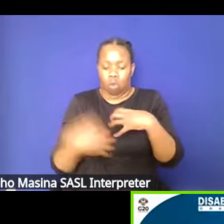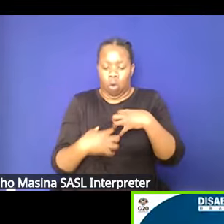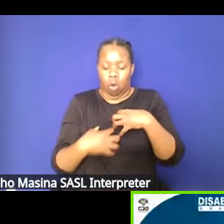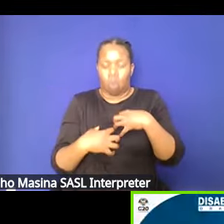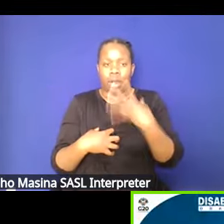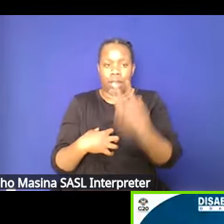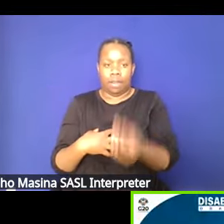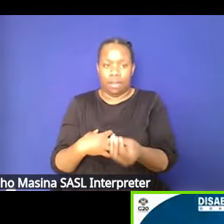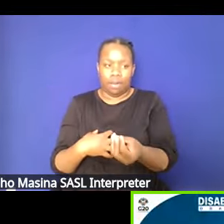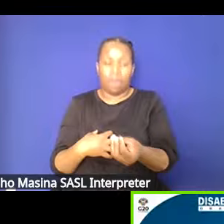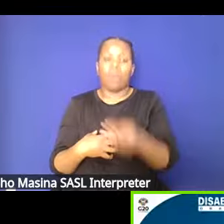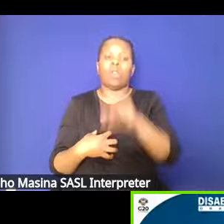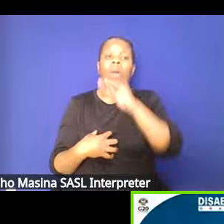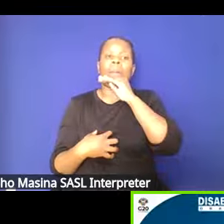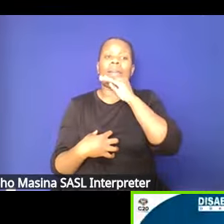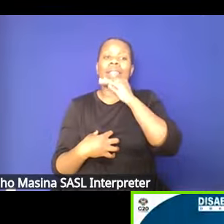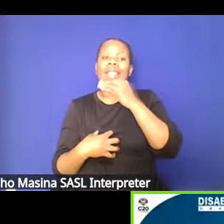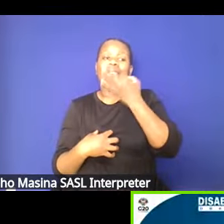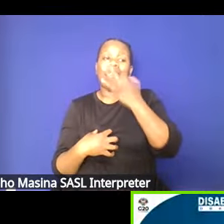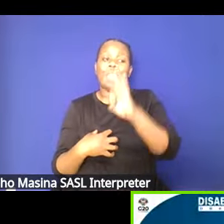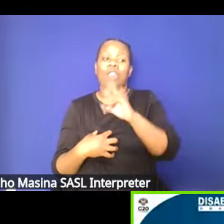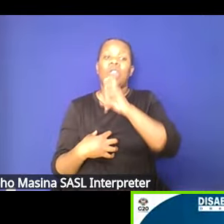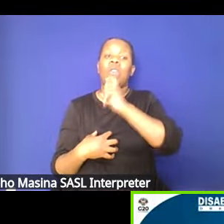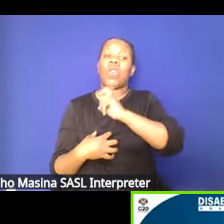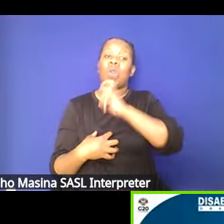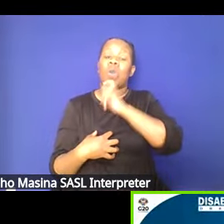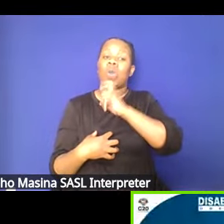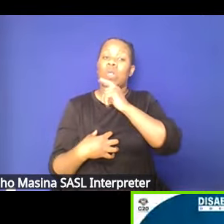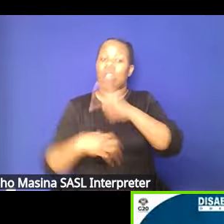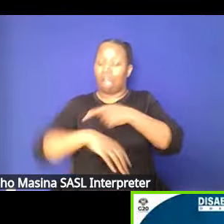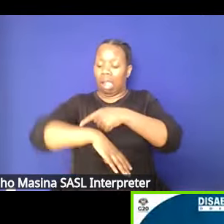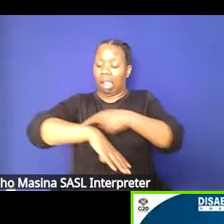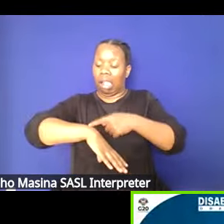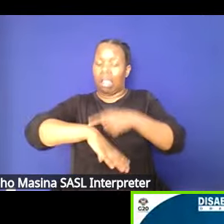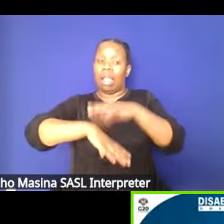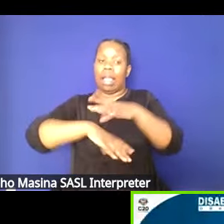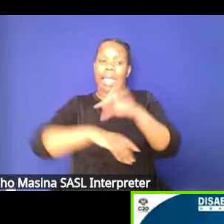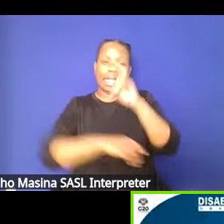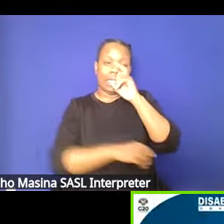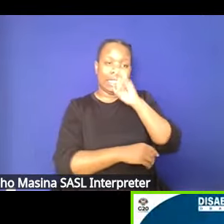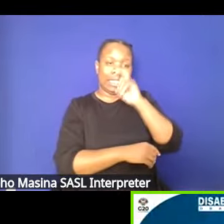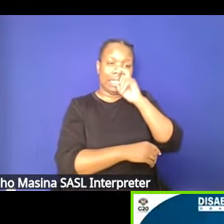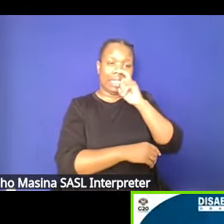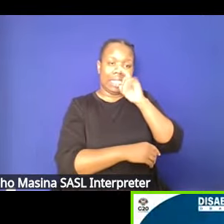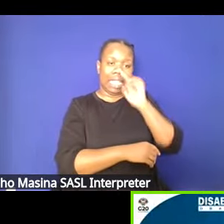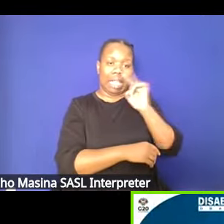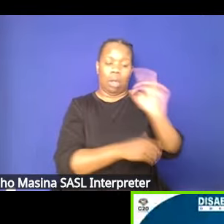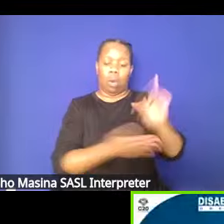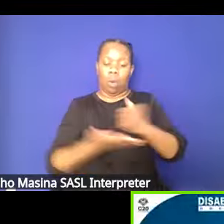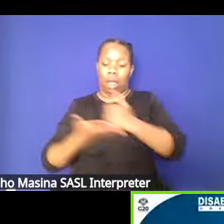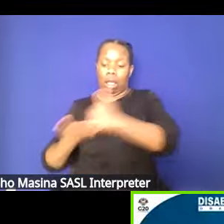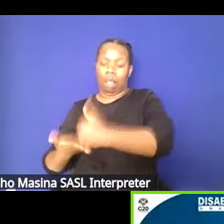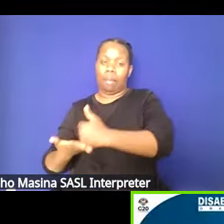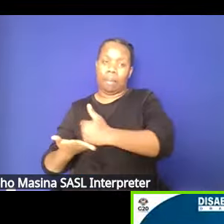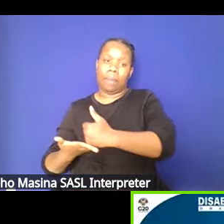So therefore, if you use a wound care sister, okay,